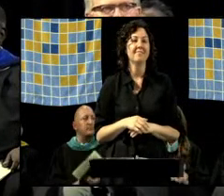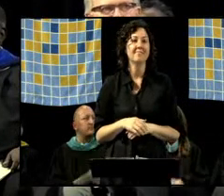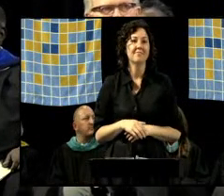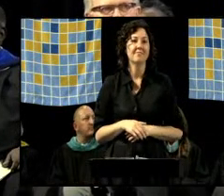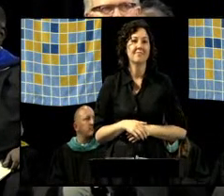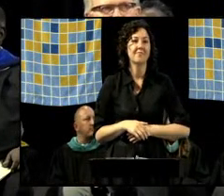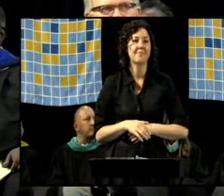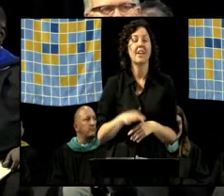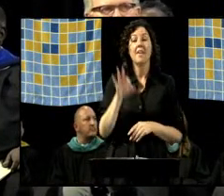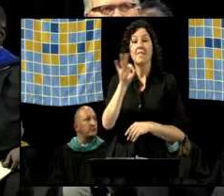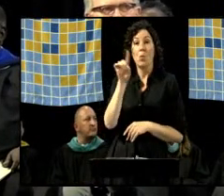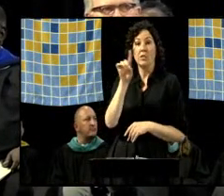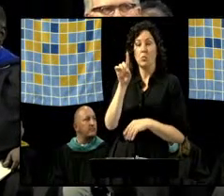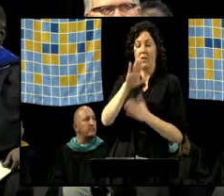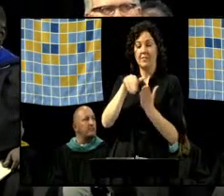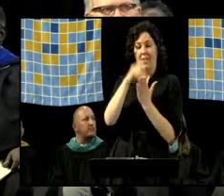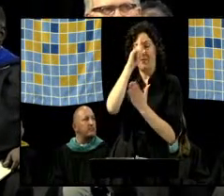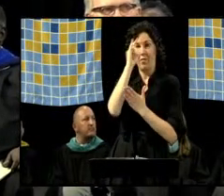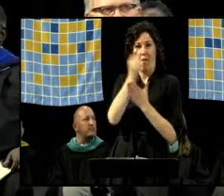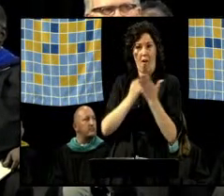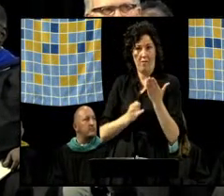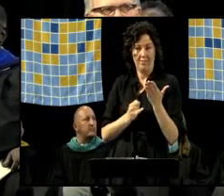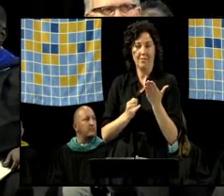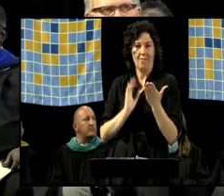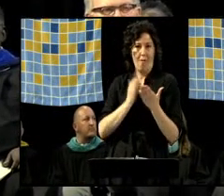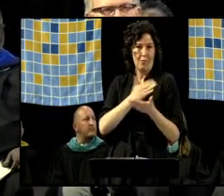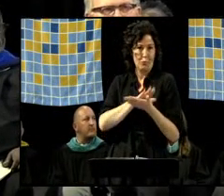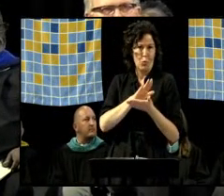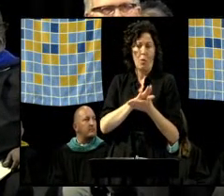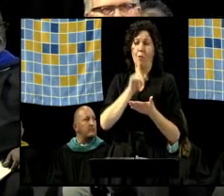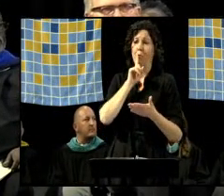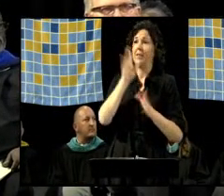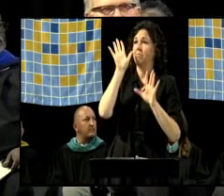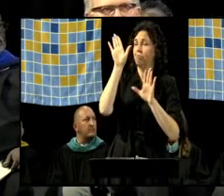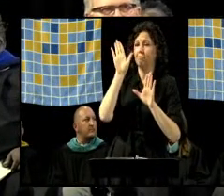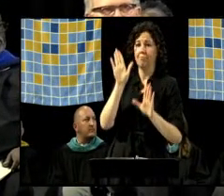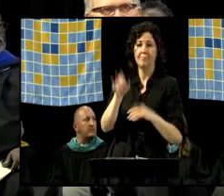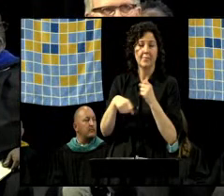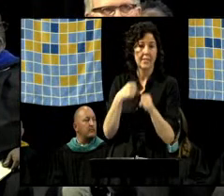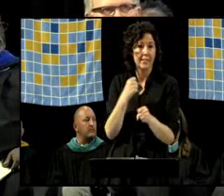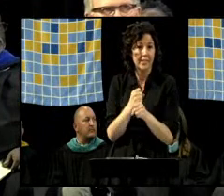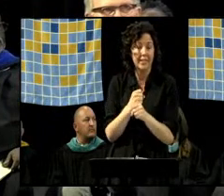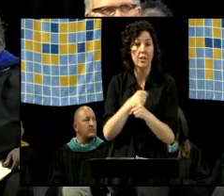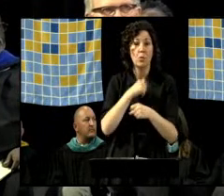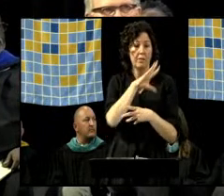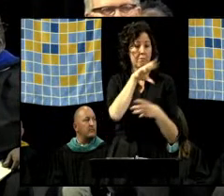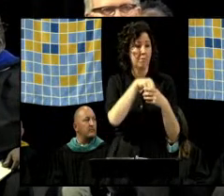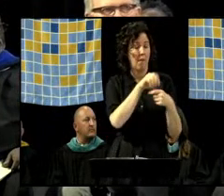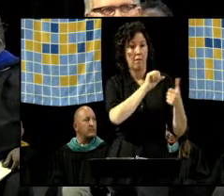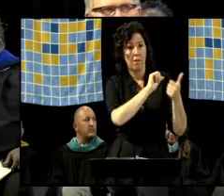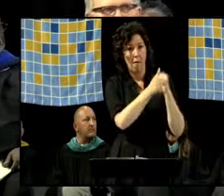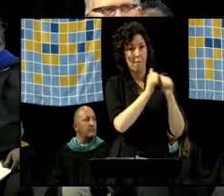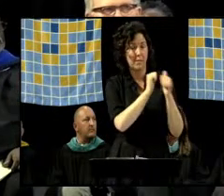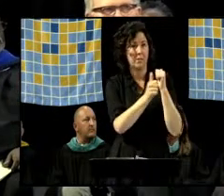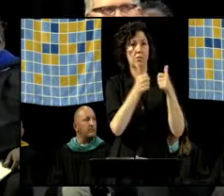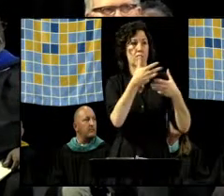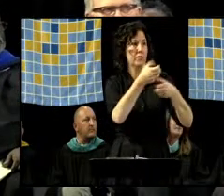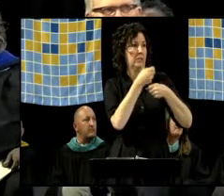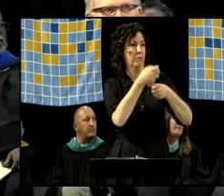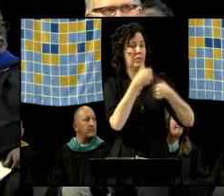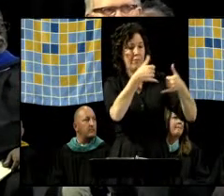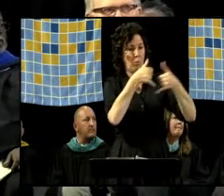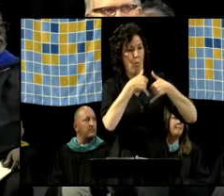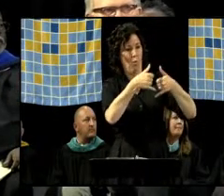The Florence One Center for the Arts at South Florence experienced a remarkable year, competing in and receiving countless